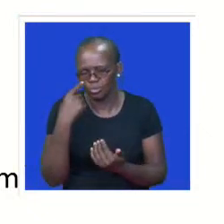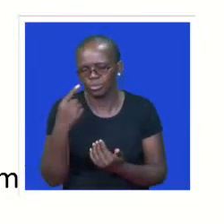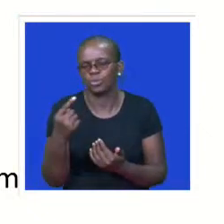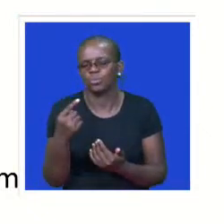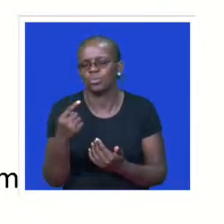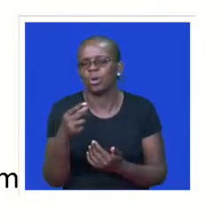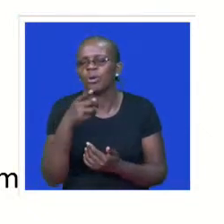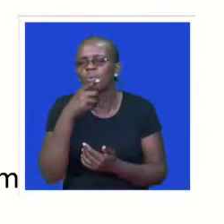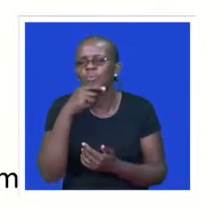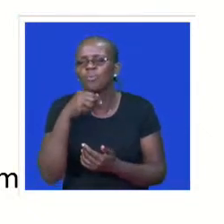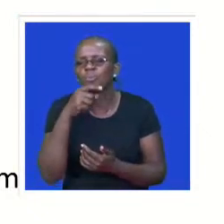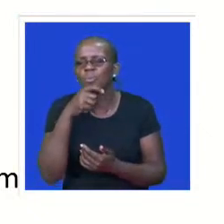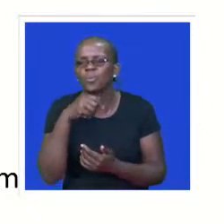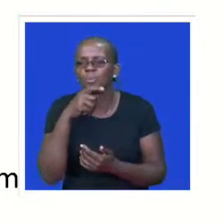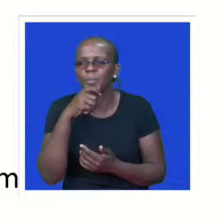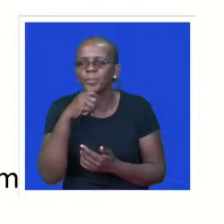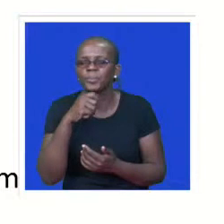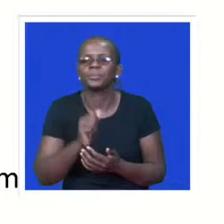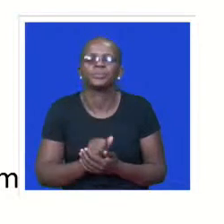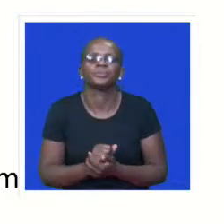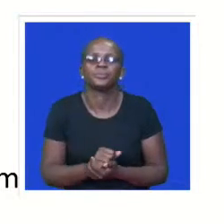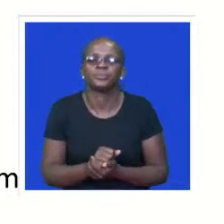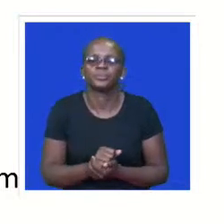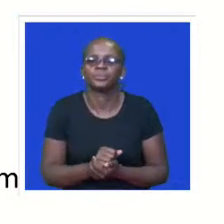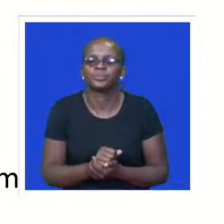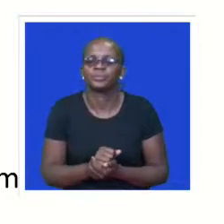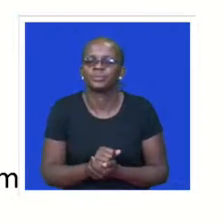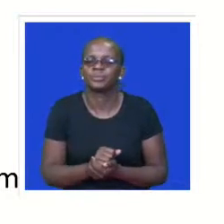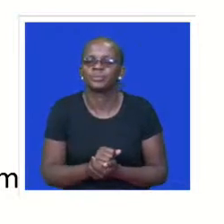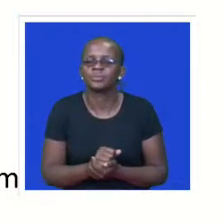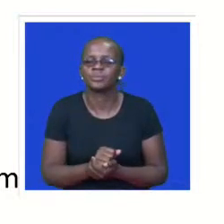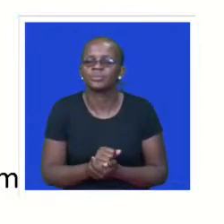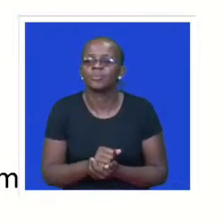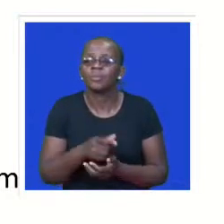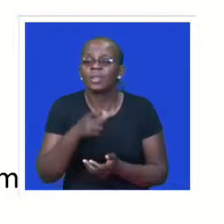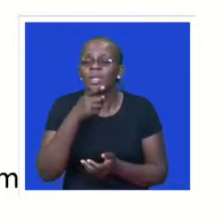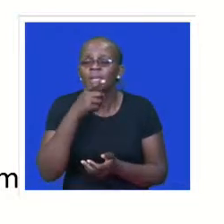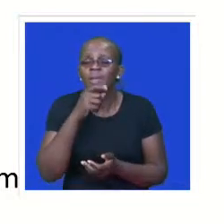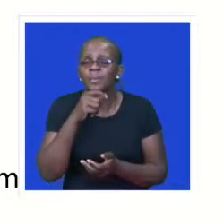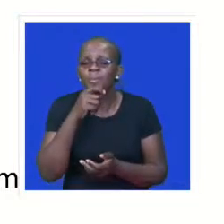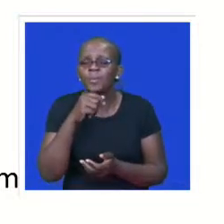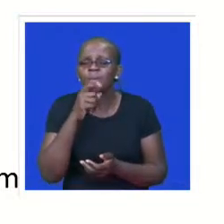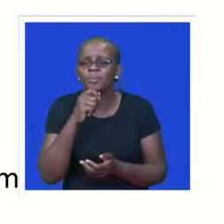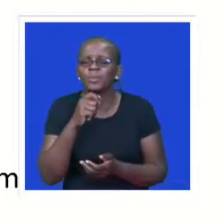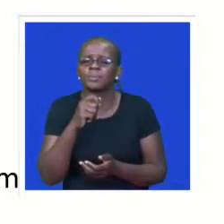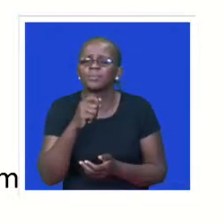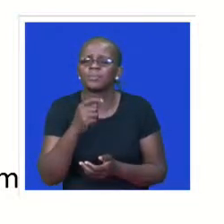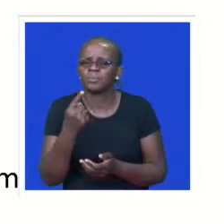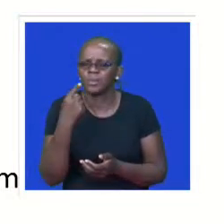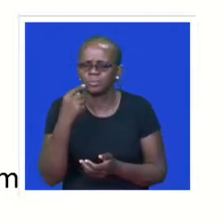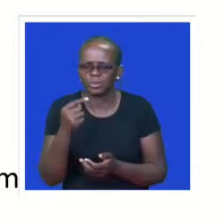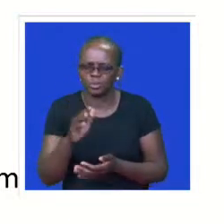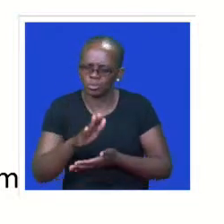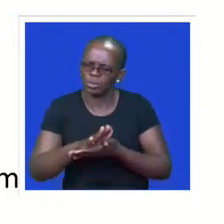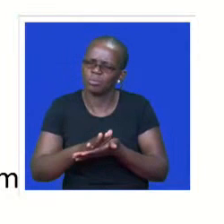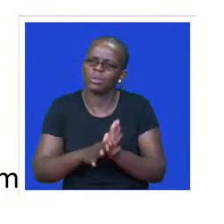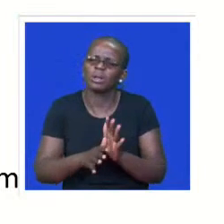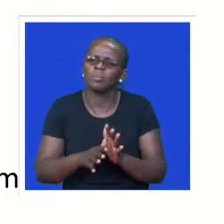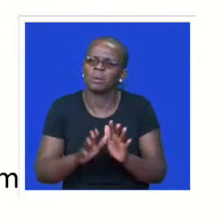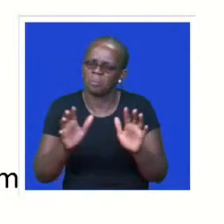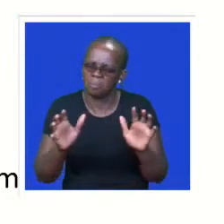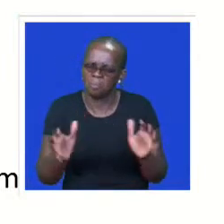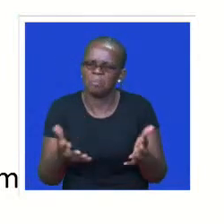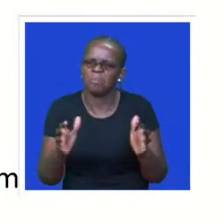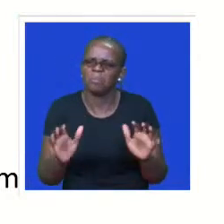the curses of the men. Yes, the man was given a curse that he will have to till the ground and